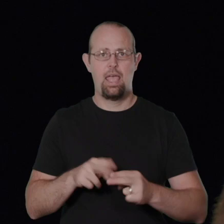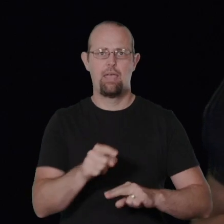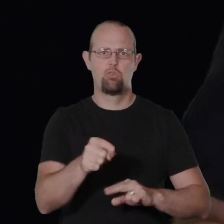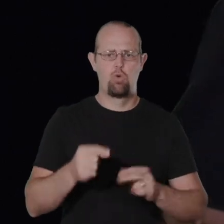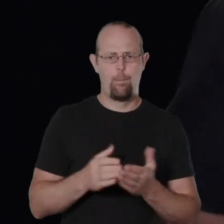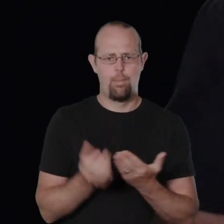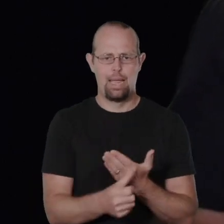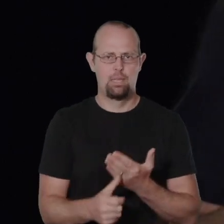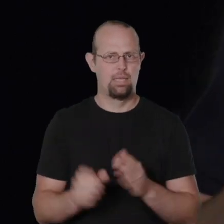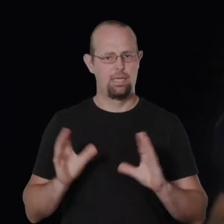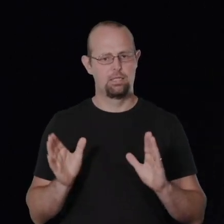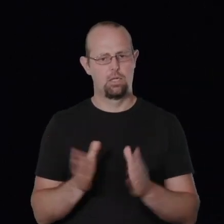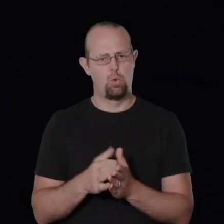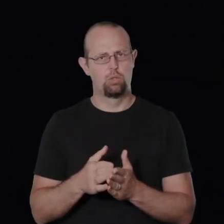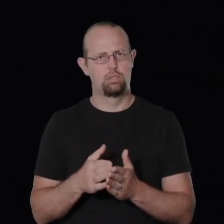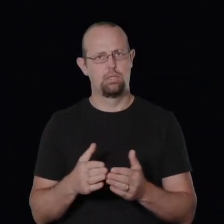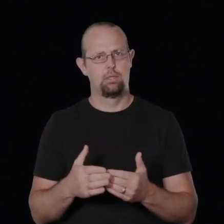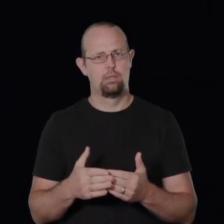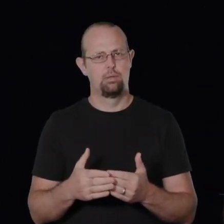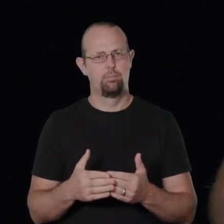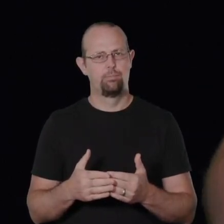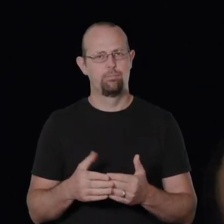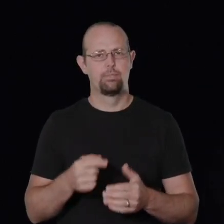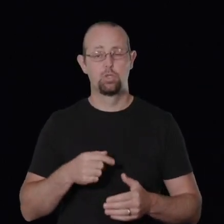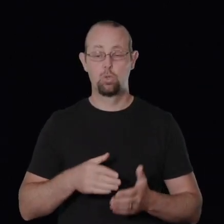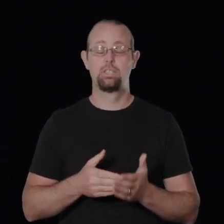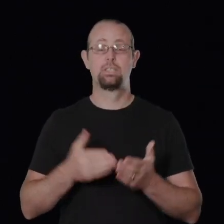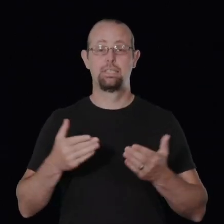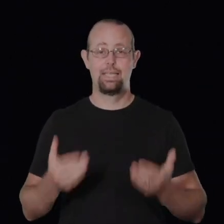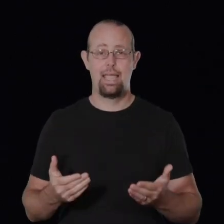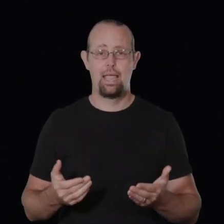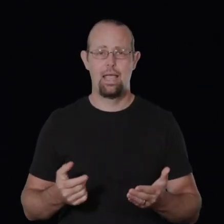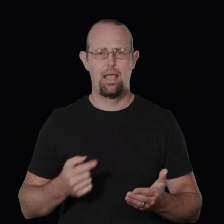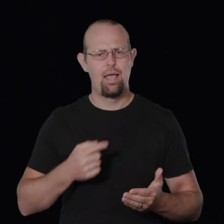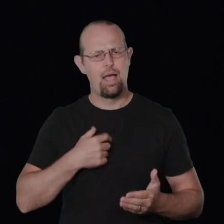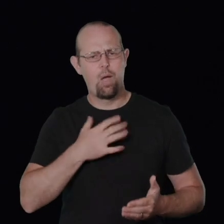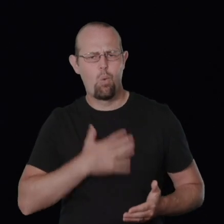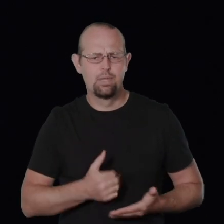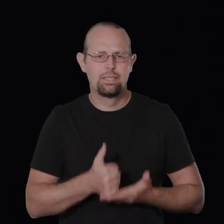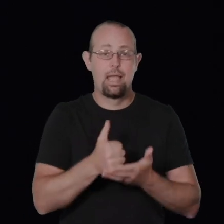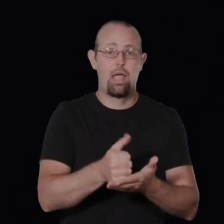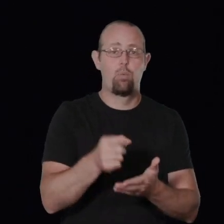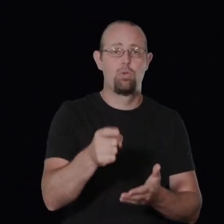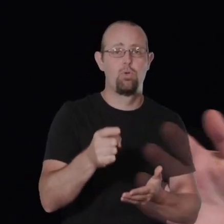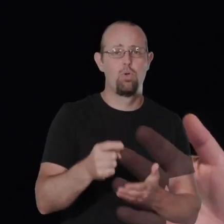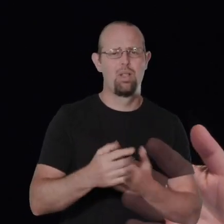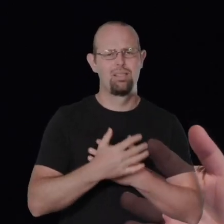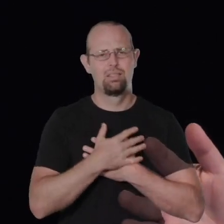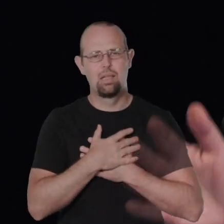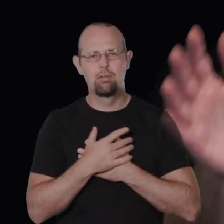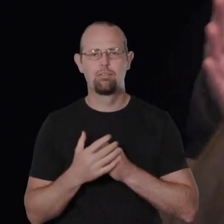today? To help you establish a love affair with the Word of God,